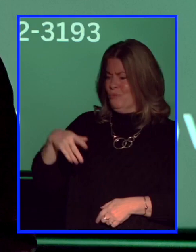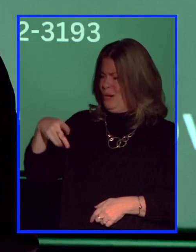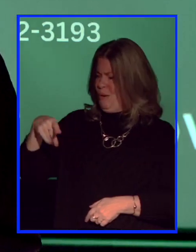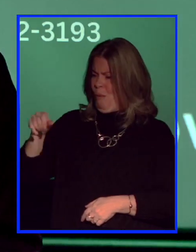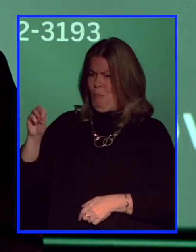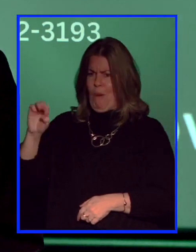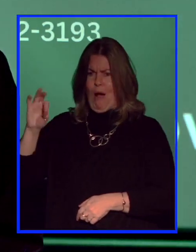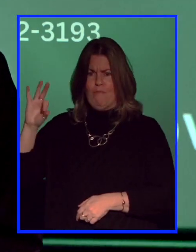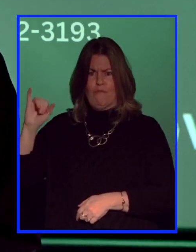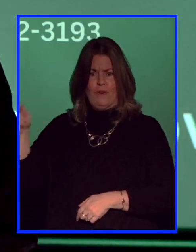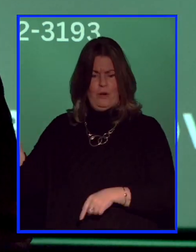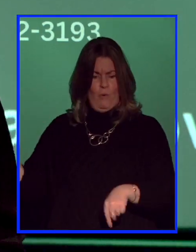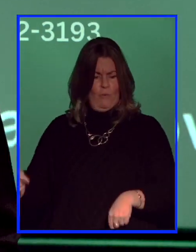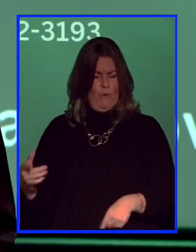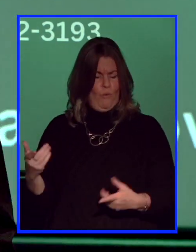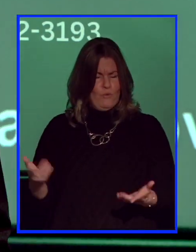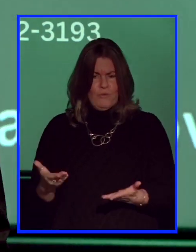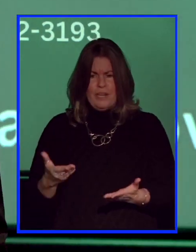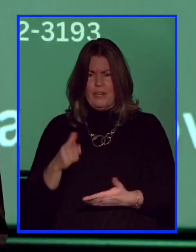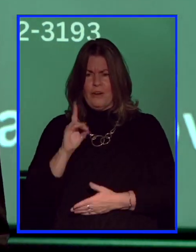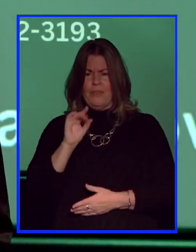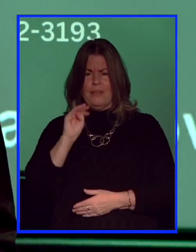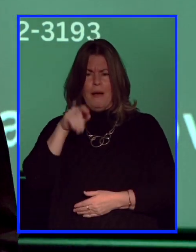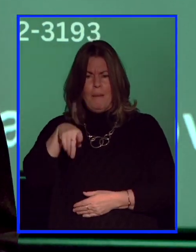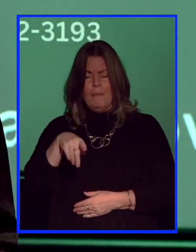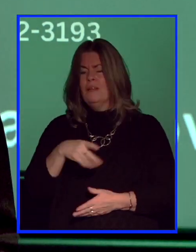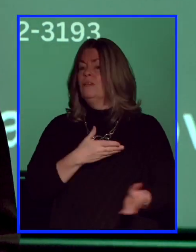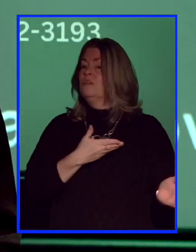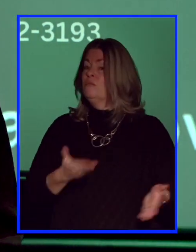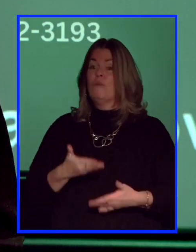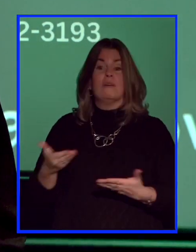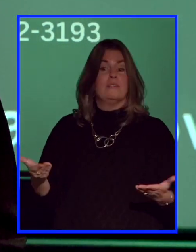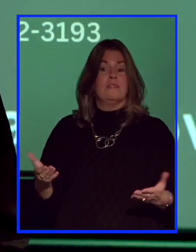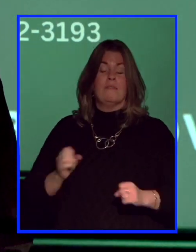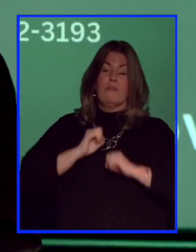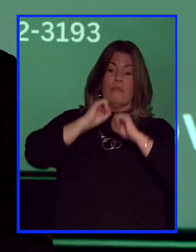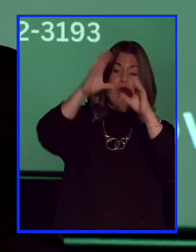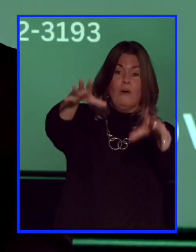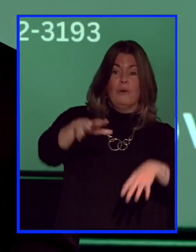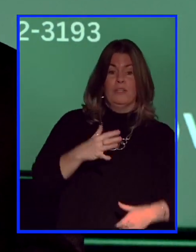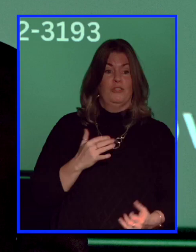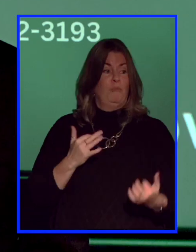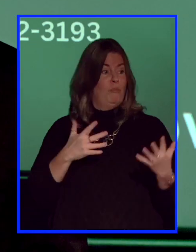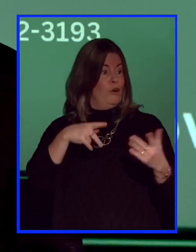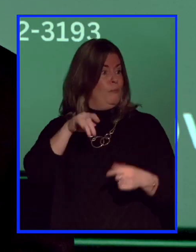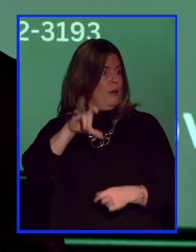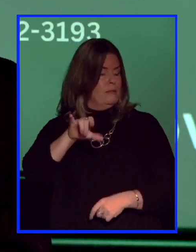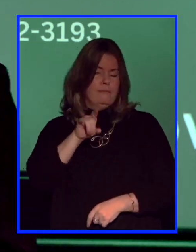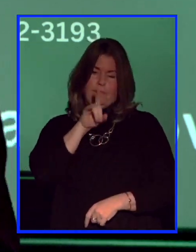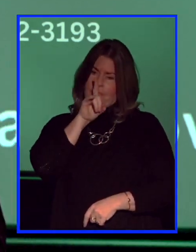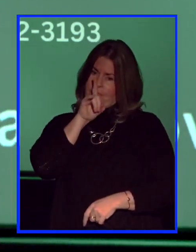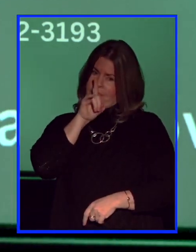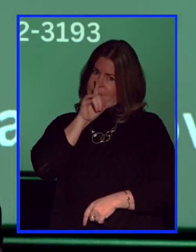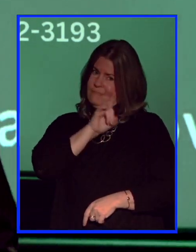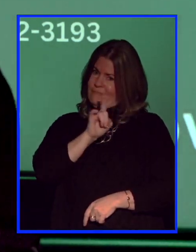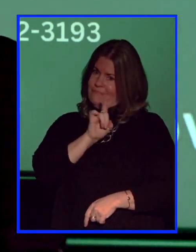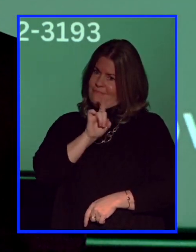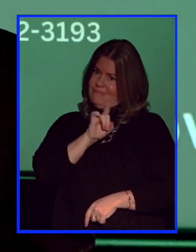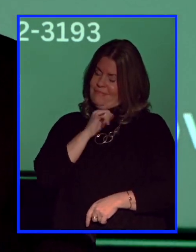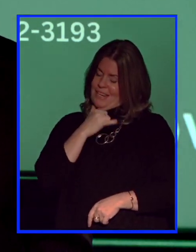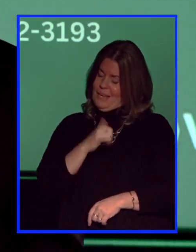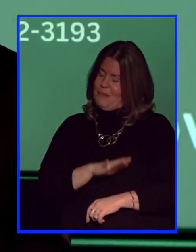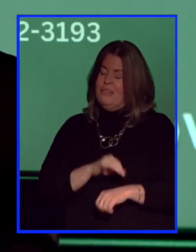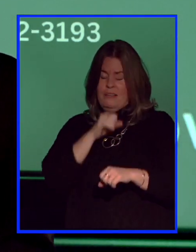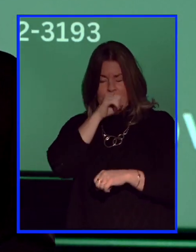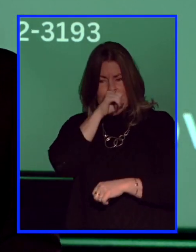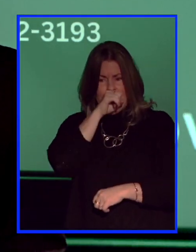the Hartford dump. And it was, you know, you brought your stuff in and threw it in the burn pile. I mean, I can't say that now. I mean, I didn't do it.